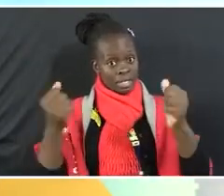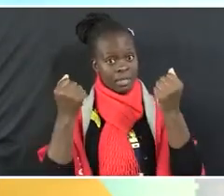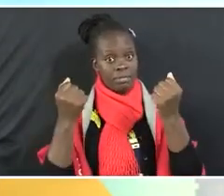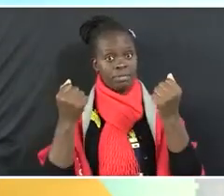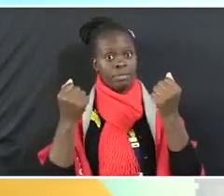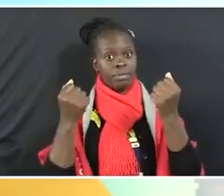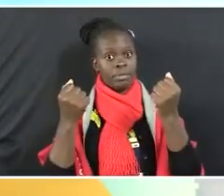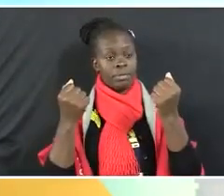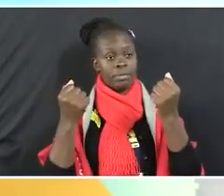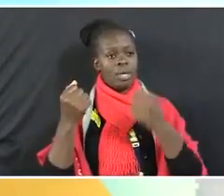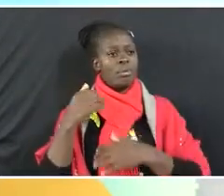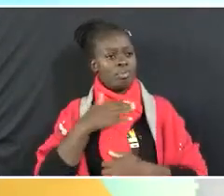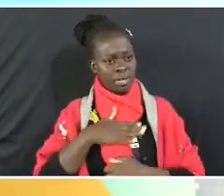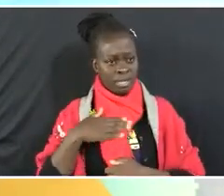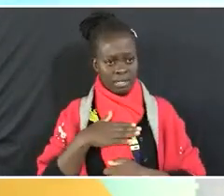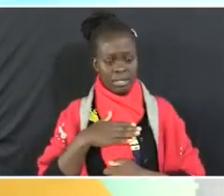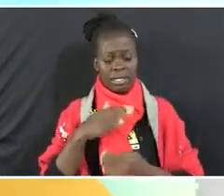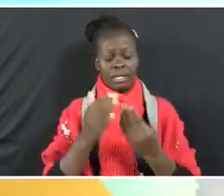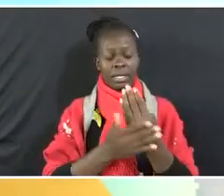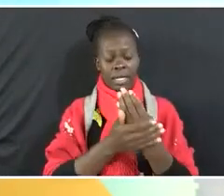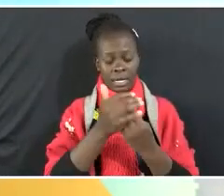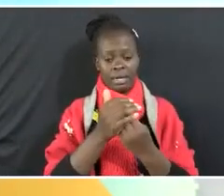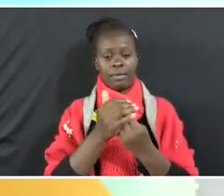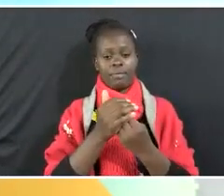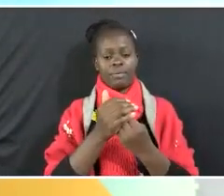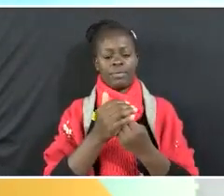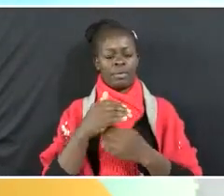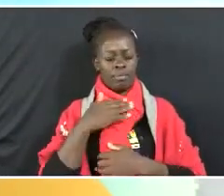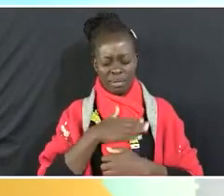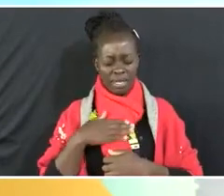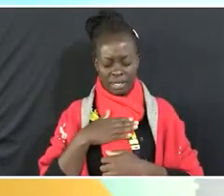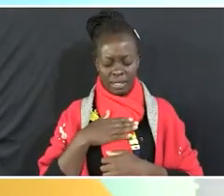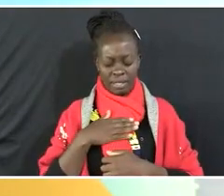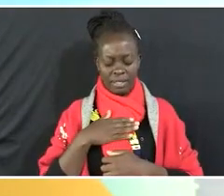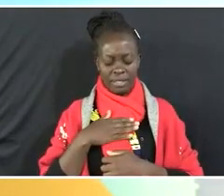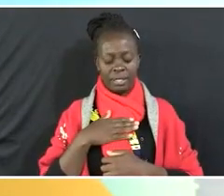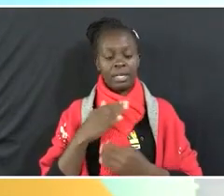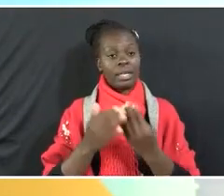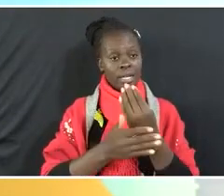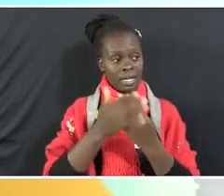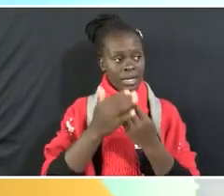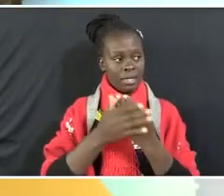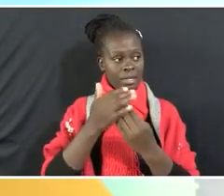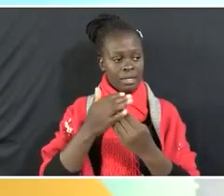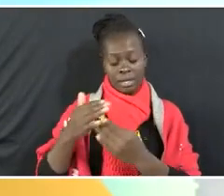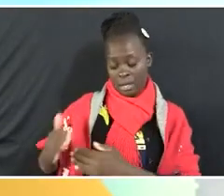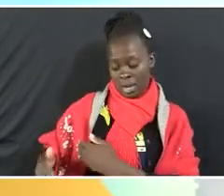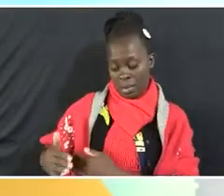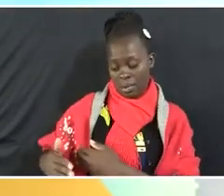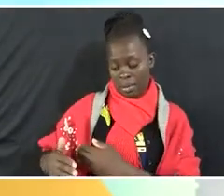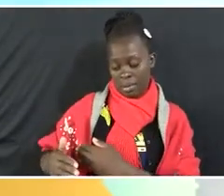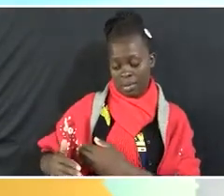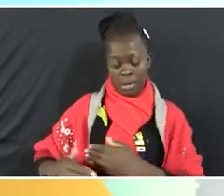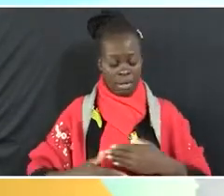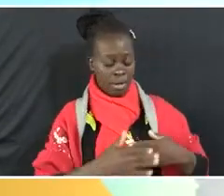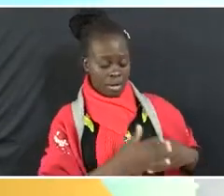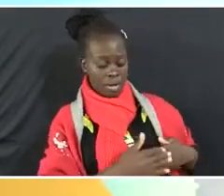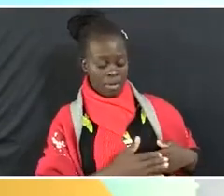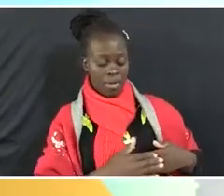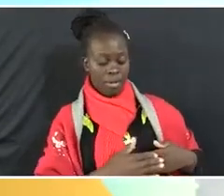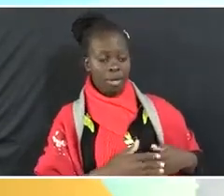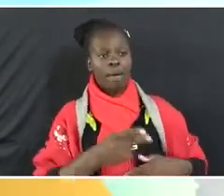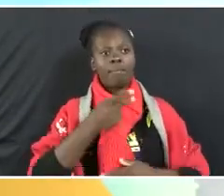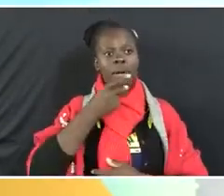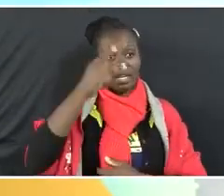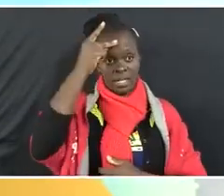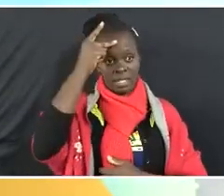Church, handle each other with care. parents, handle your children with